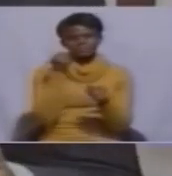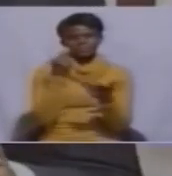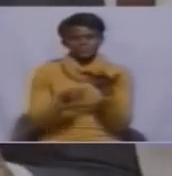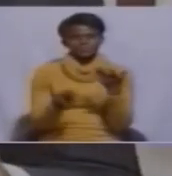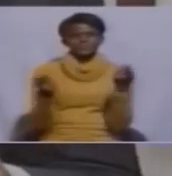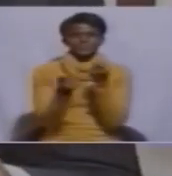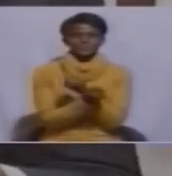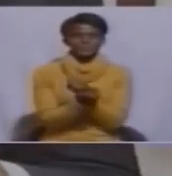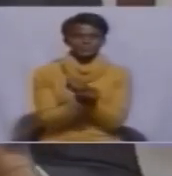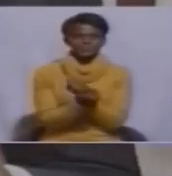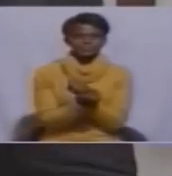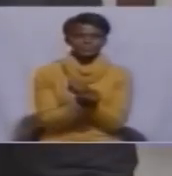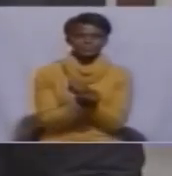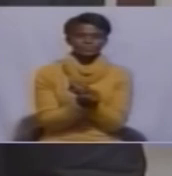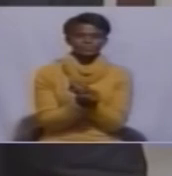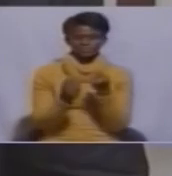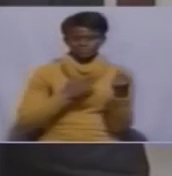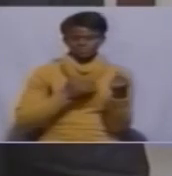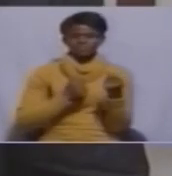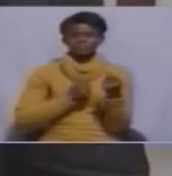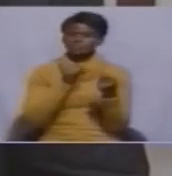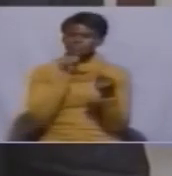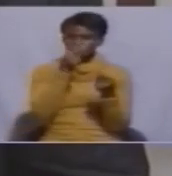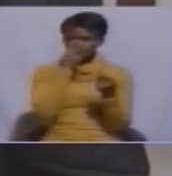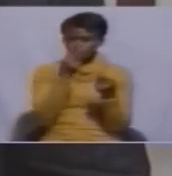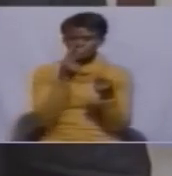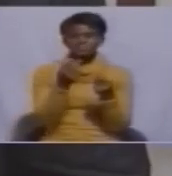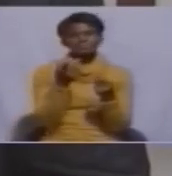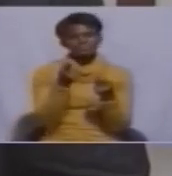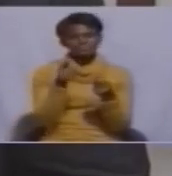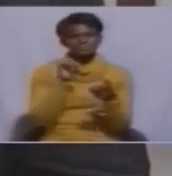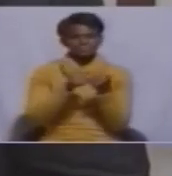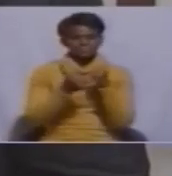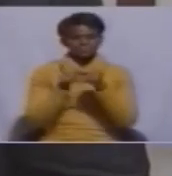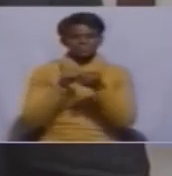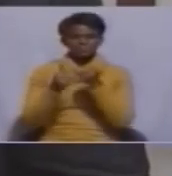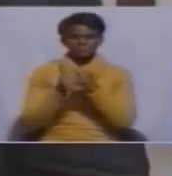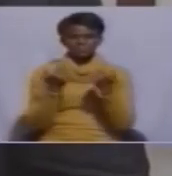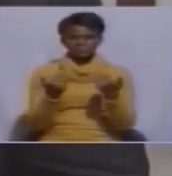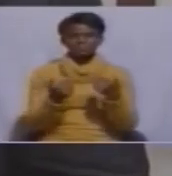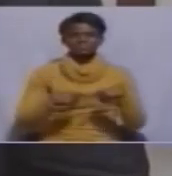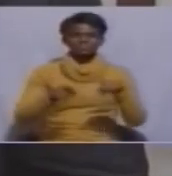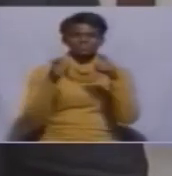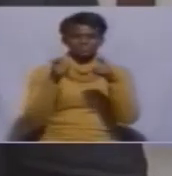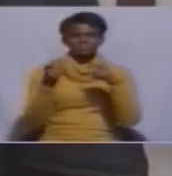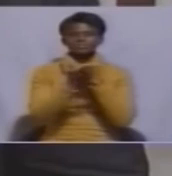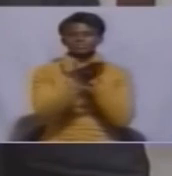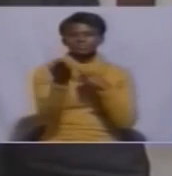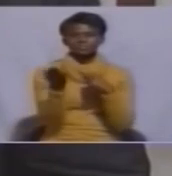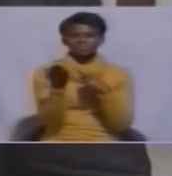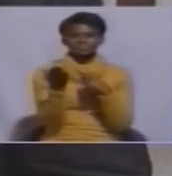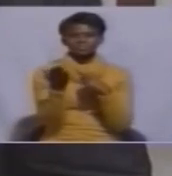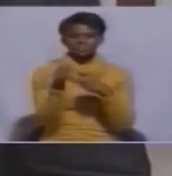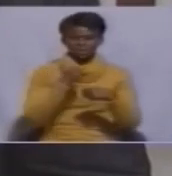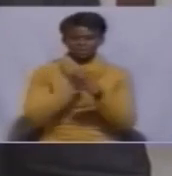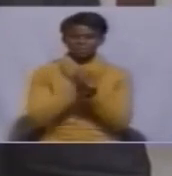referendum. So to me, I don't see it as a complication. Of course, the only challenge which will be there is to